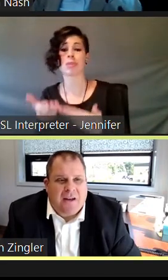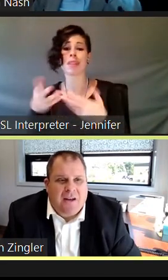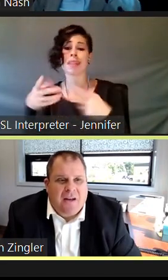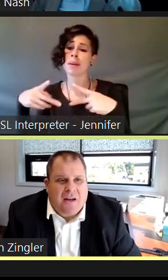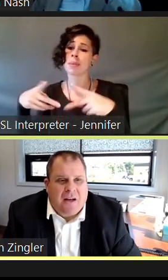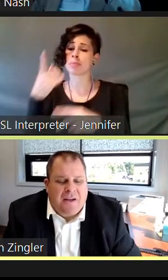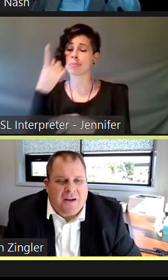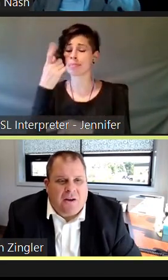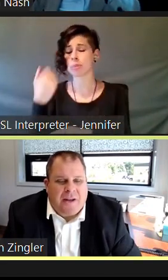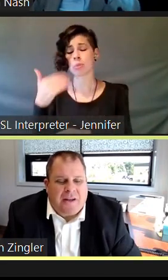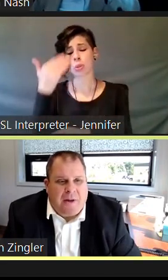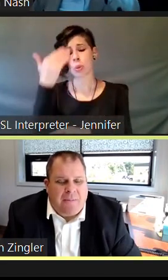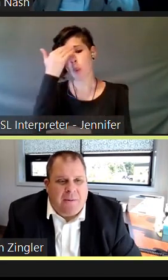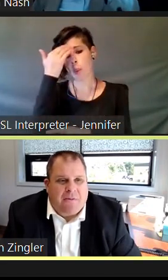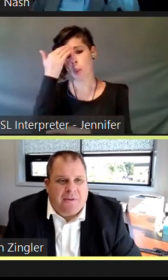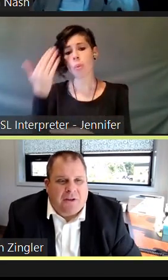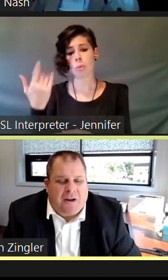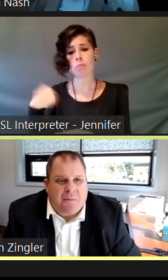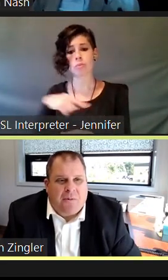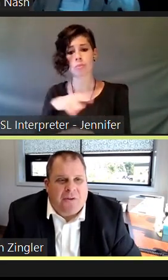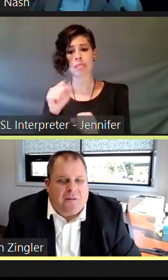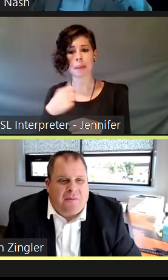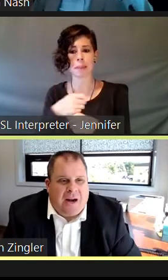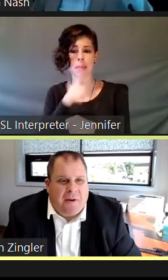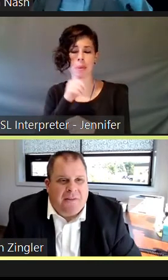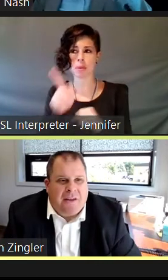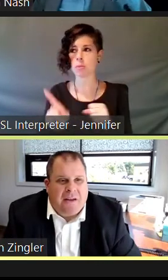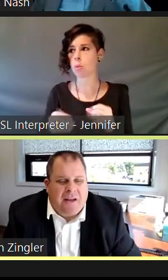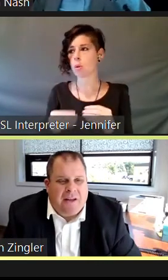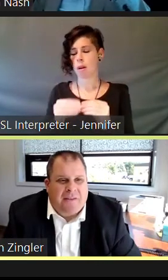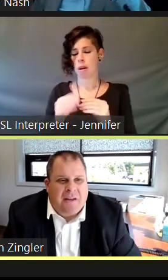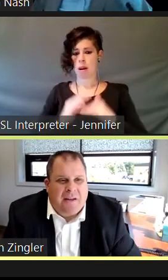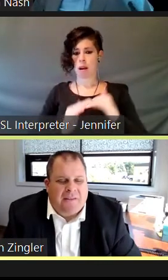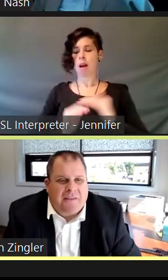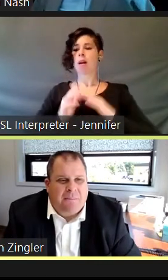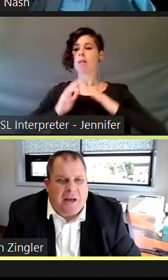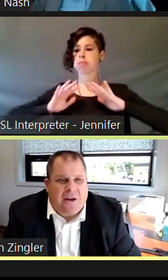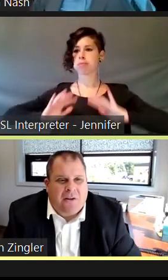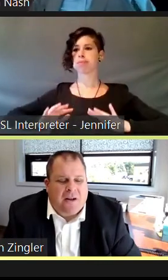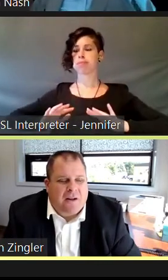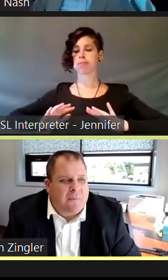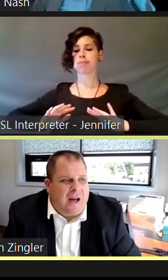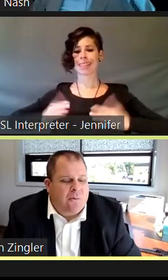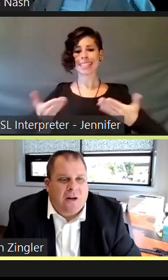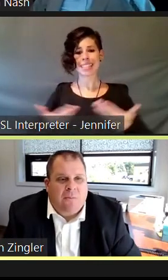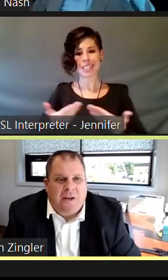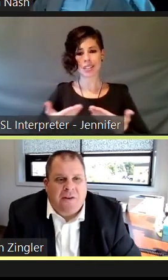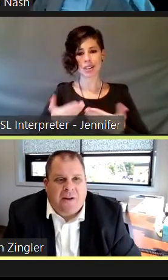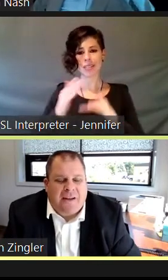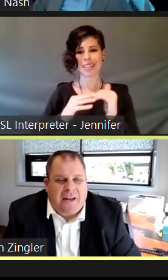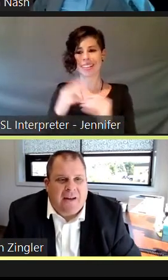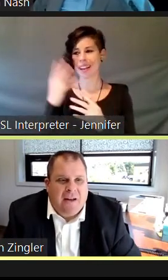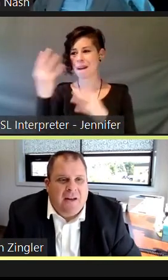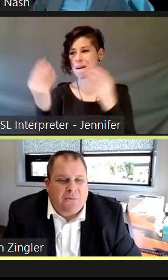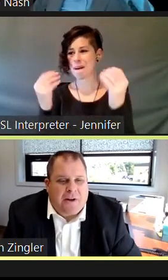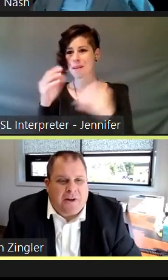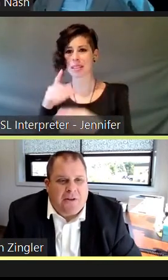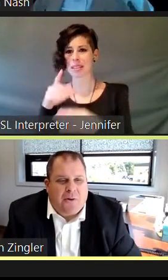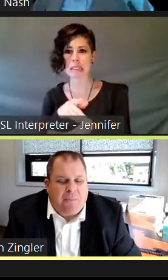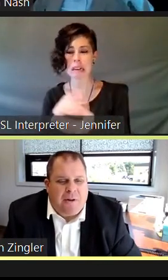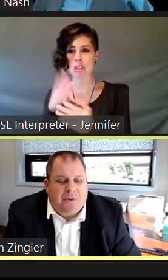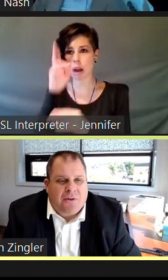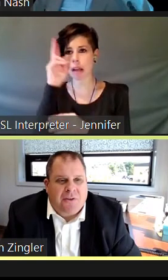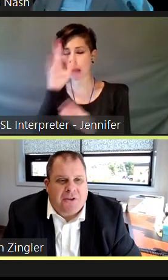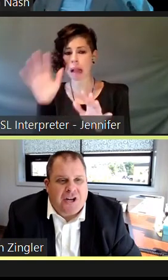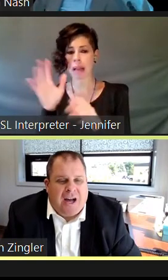that you know, we can make people feel comfortable in our environments, and it's a better outcome when you can get 20 or